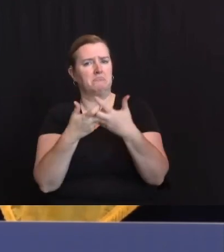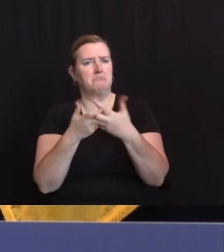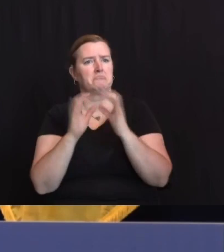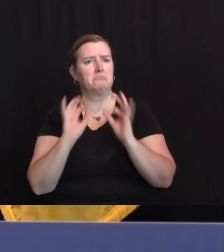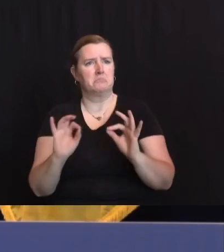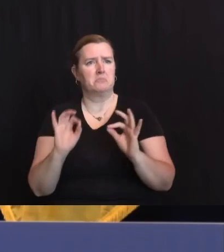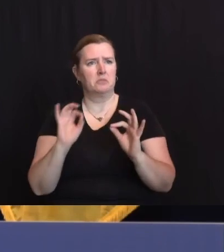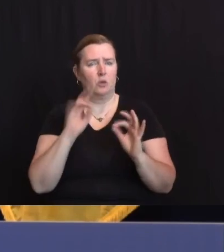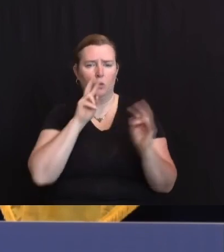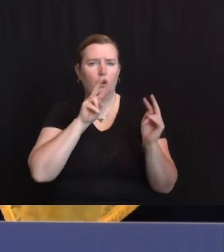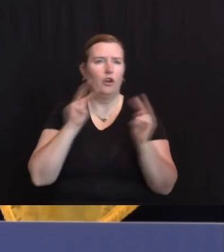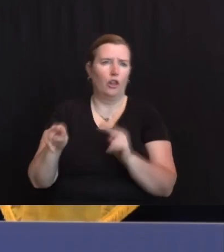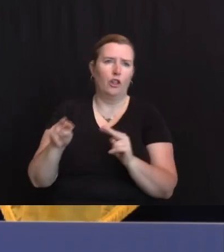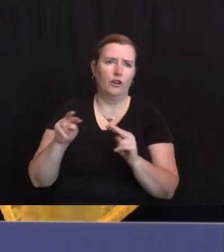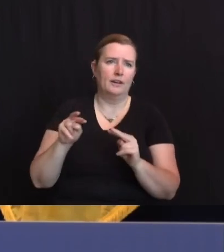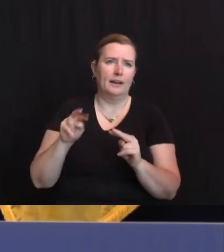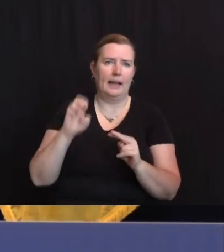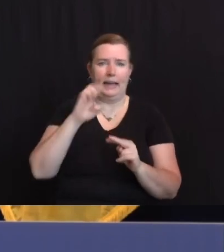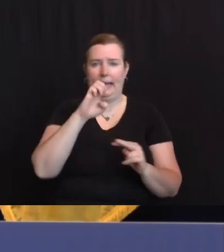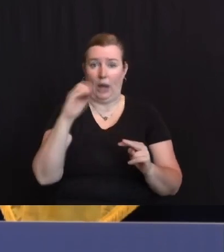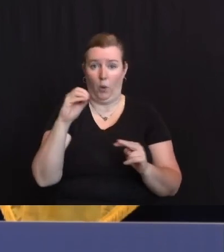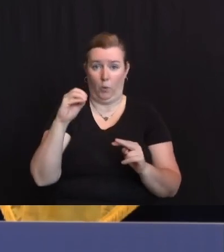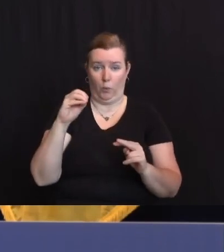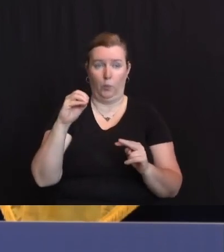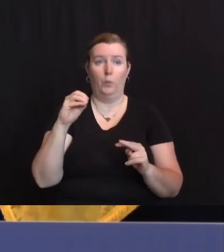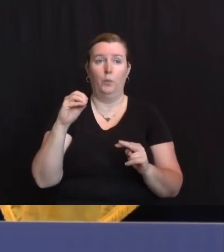that we don't need to tweak it to